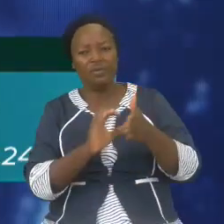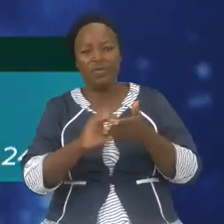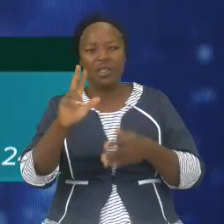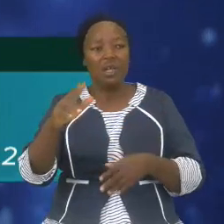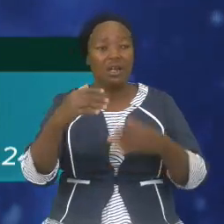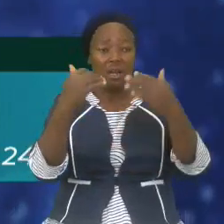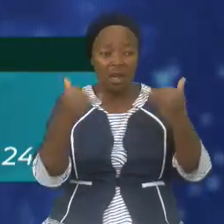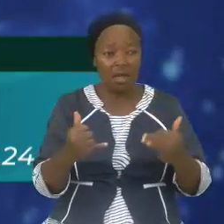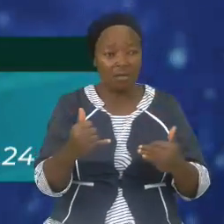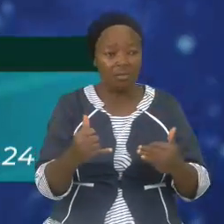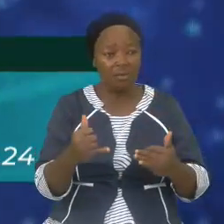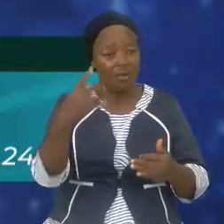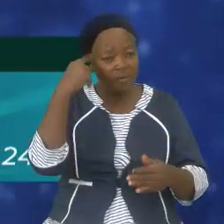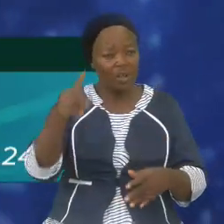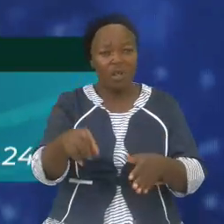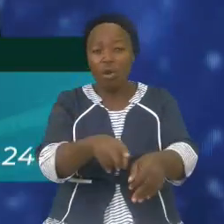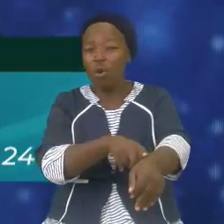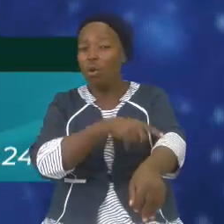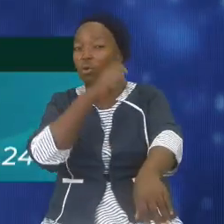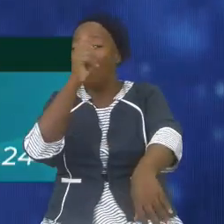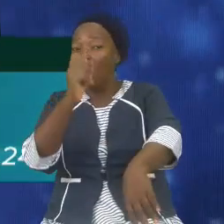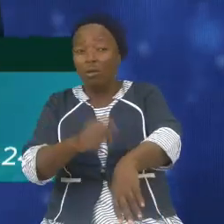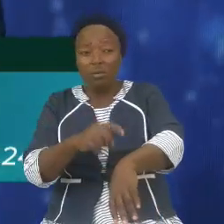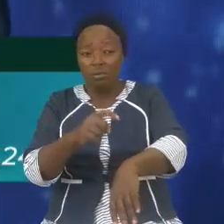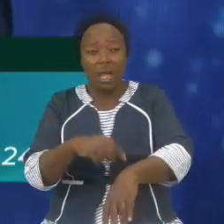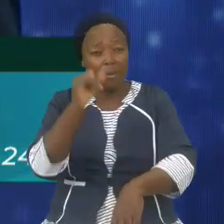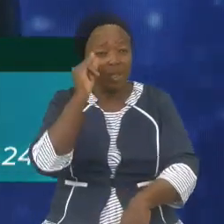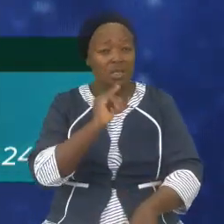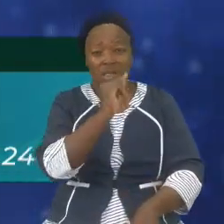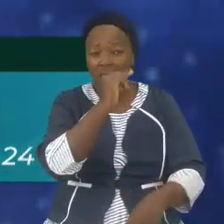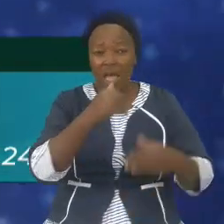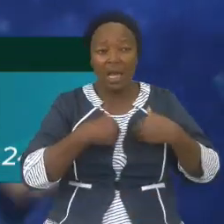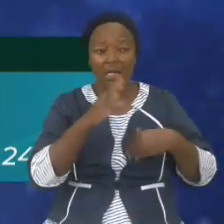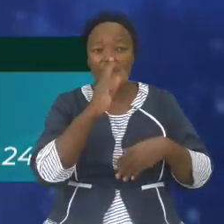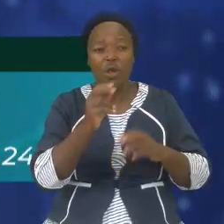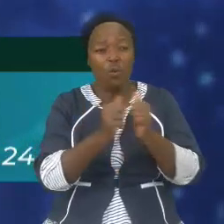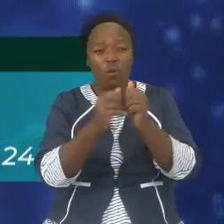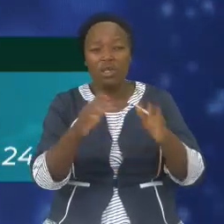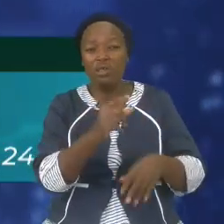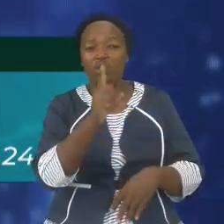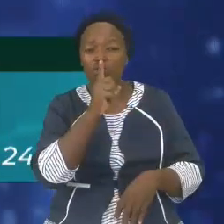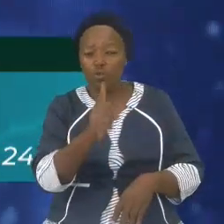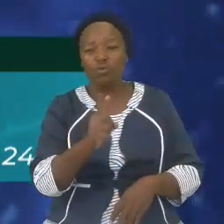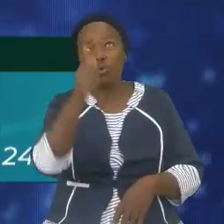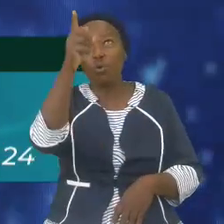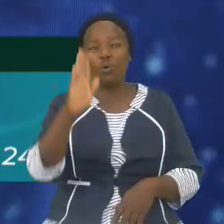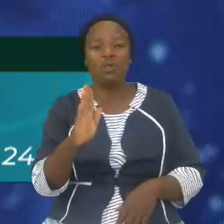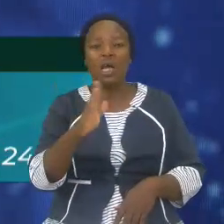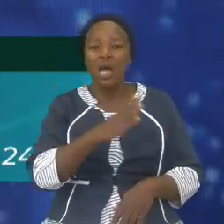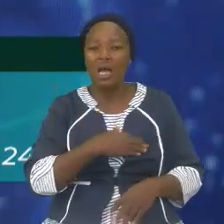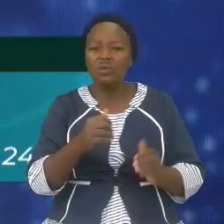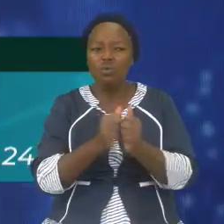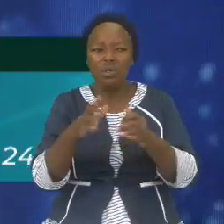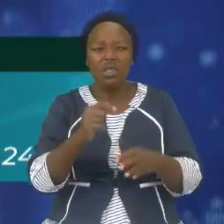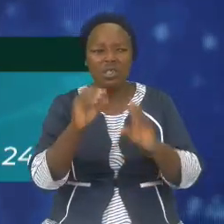long season, Israel had been without the true God, and without a